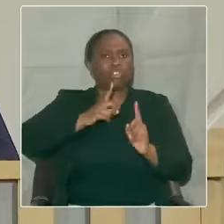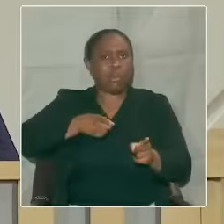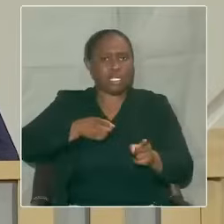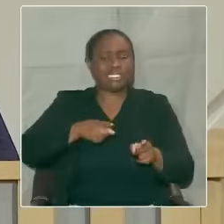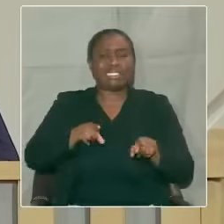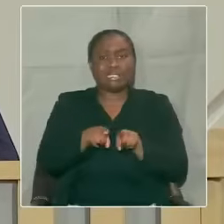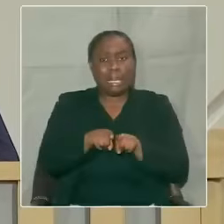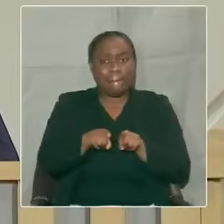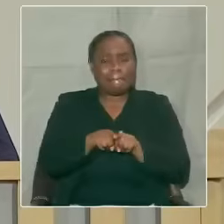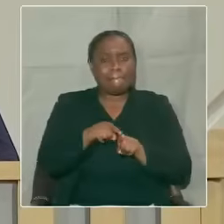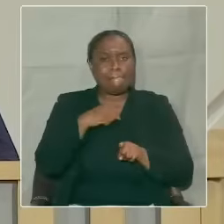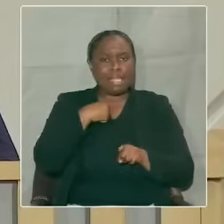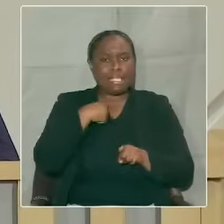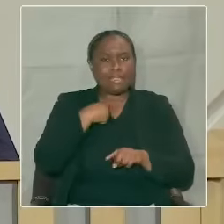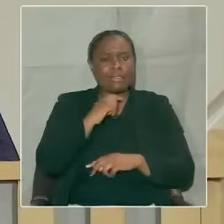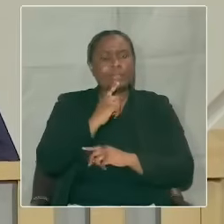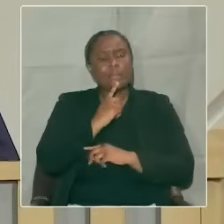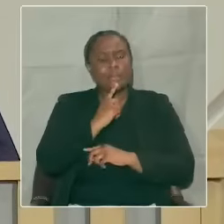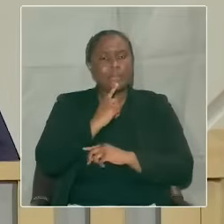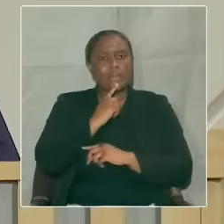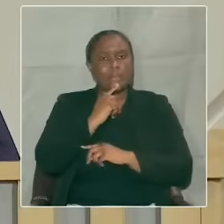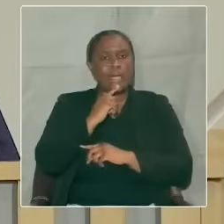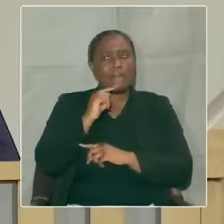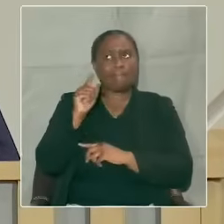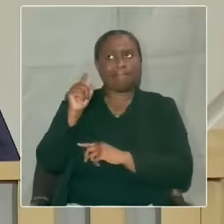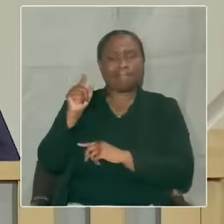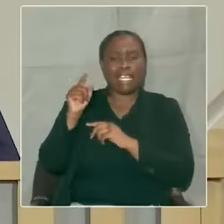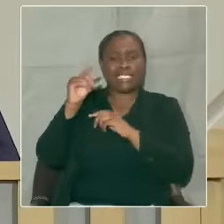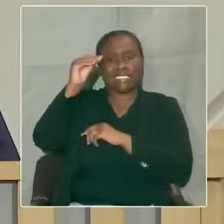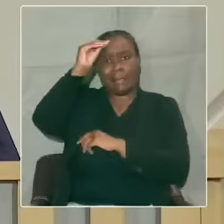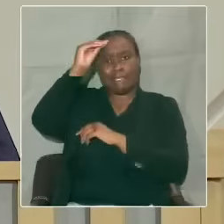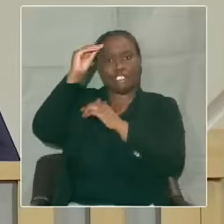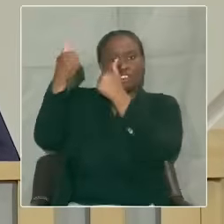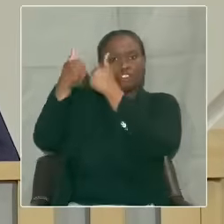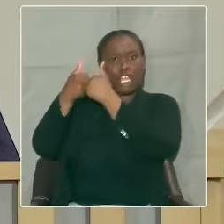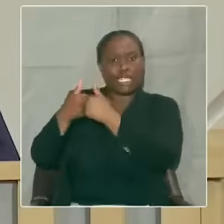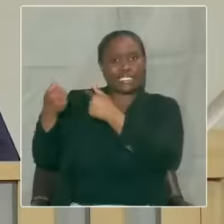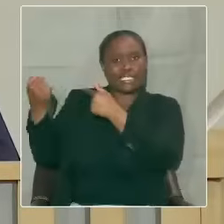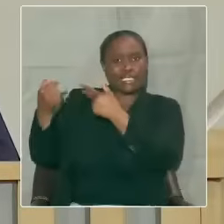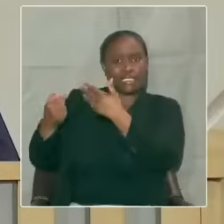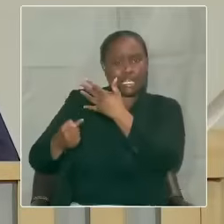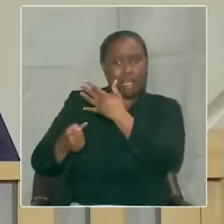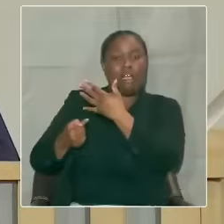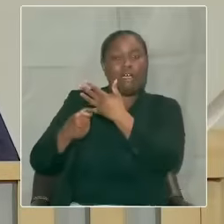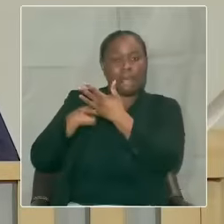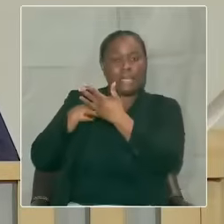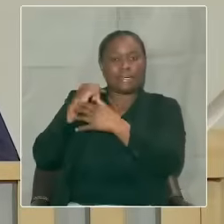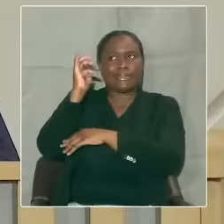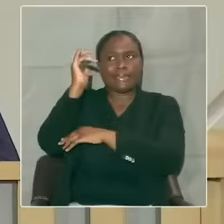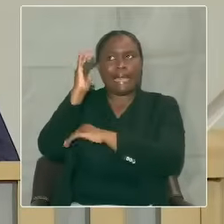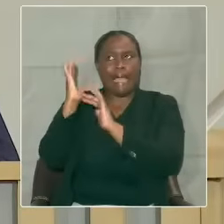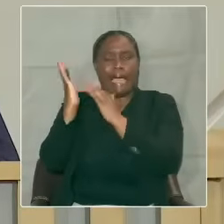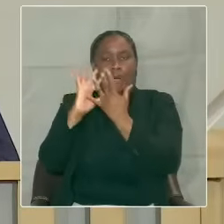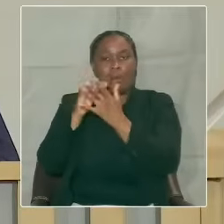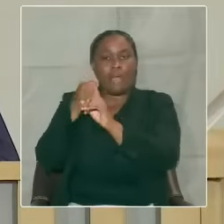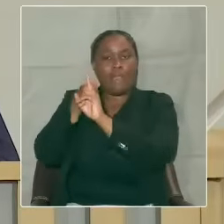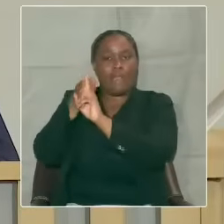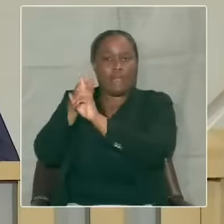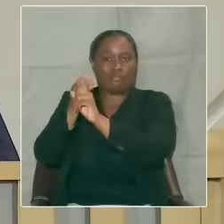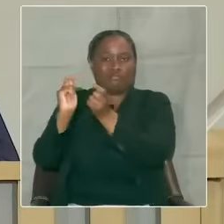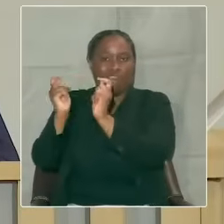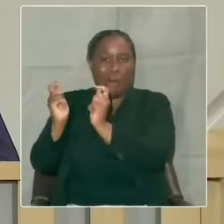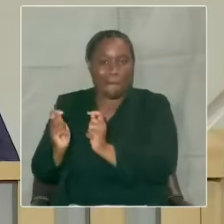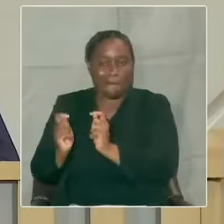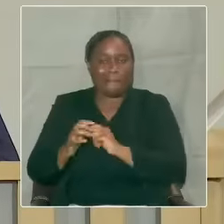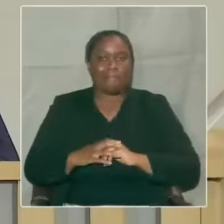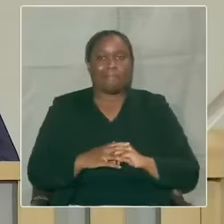reflect honestly on the existing challenges and advocate for meaningful reform. By engaging